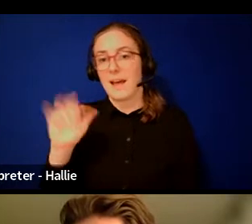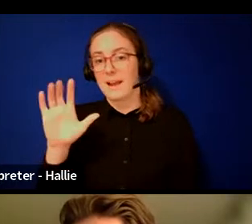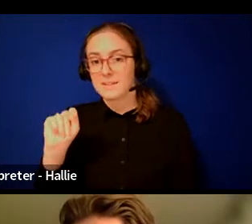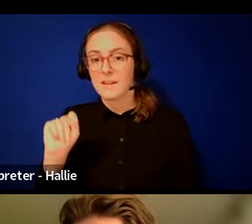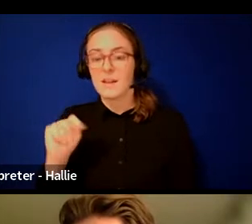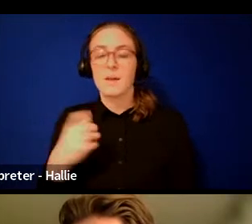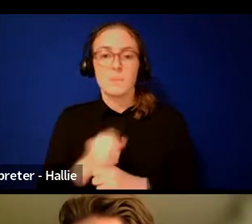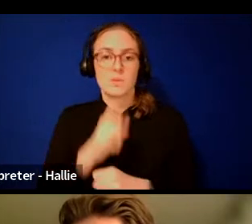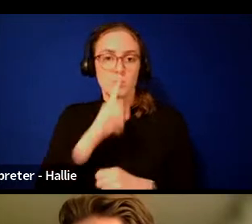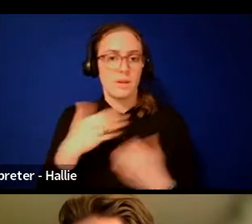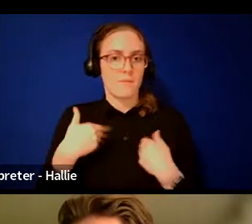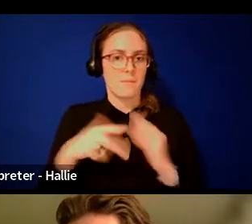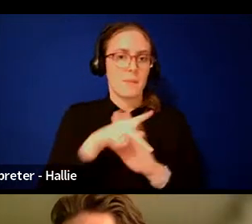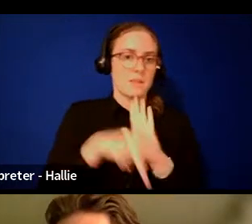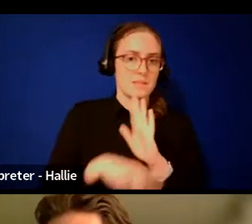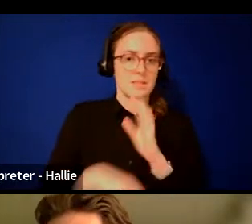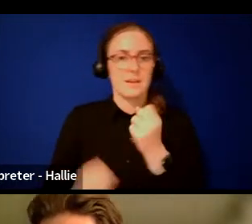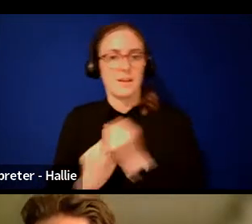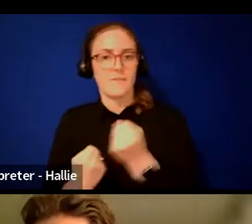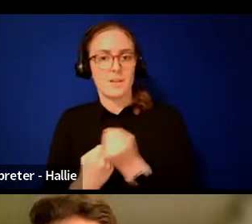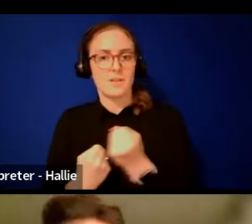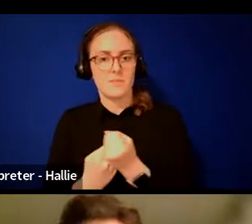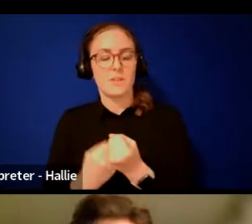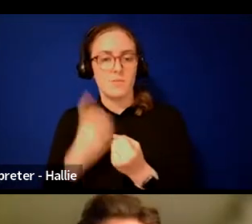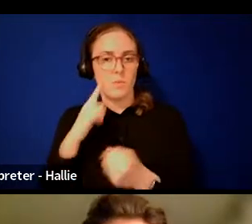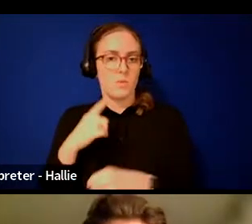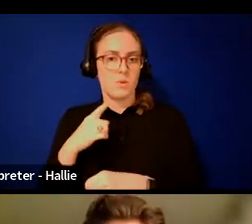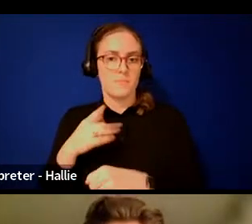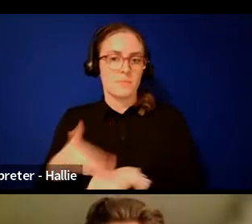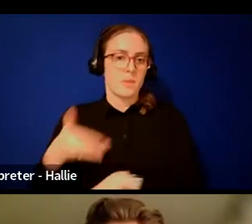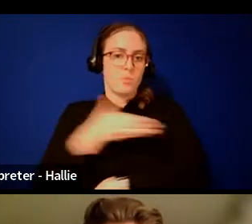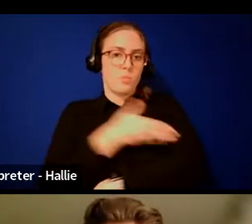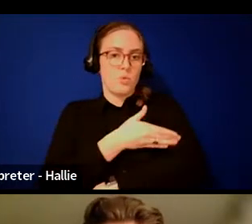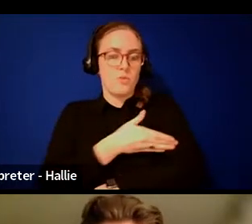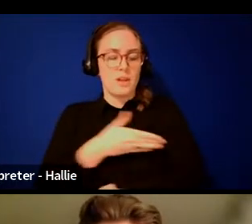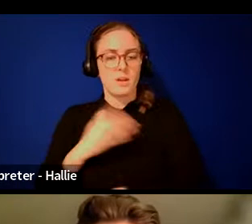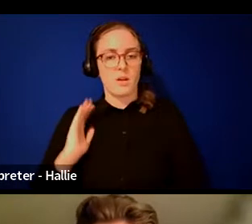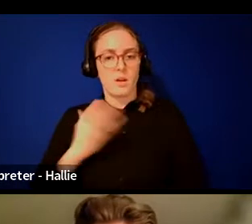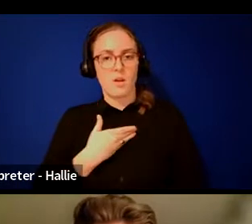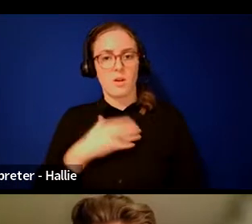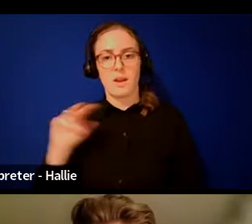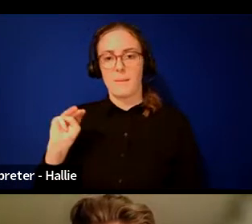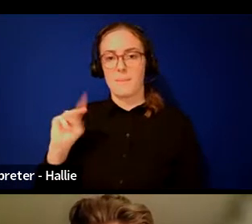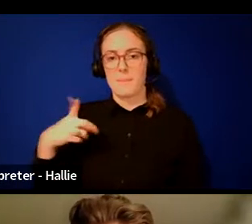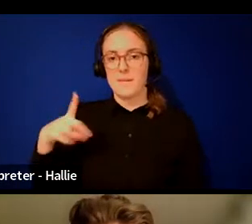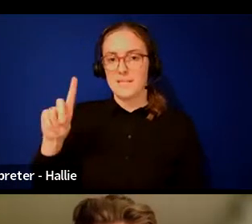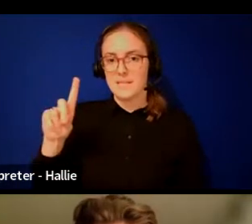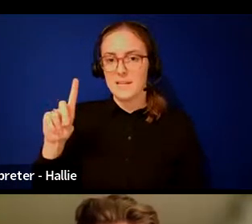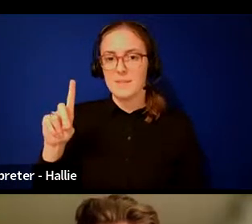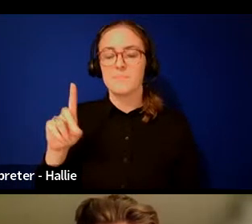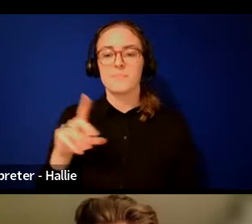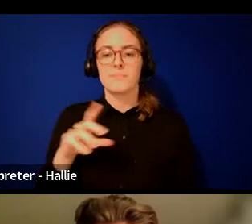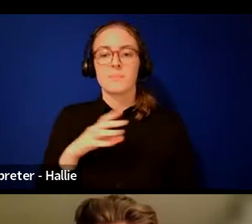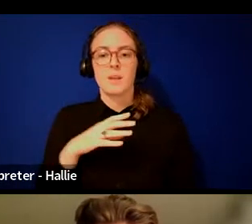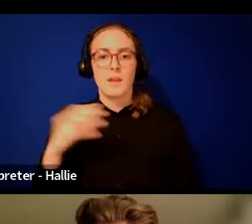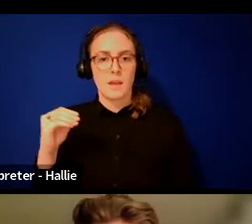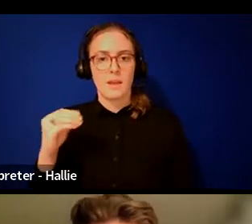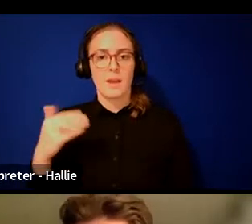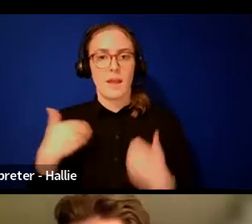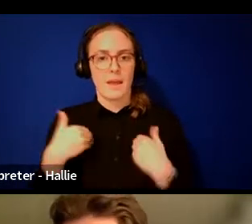advocacy, which is to improve the Metropolitan Police Department and Office of